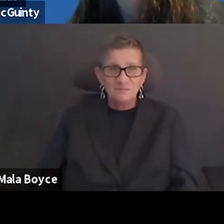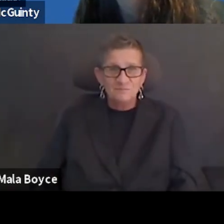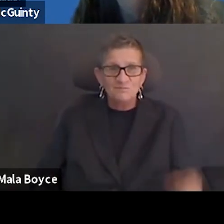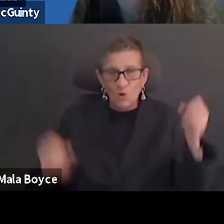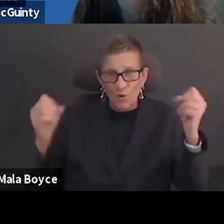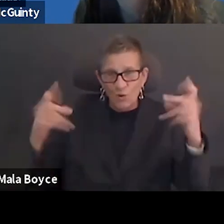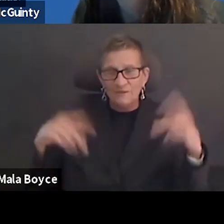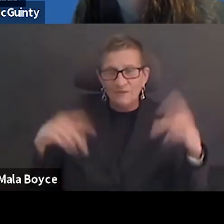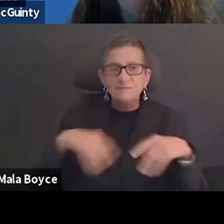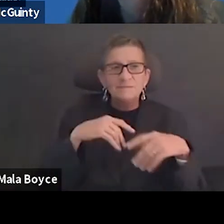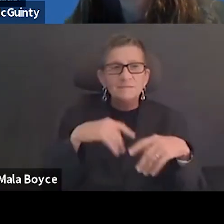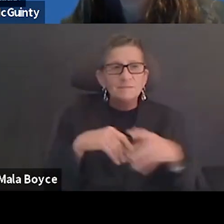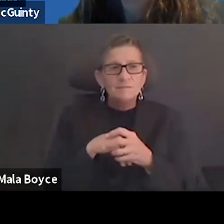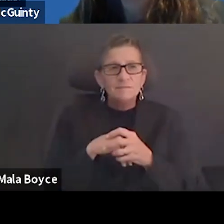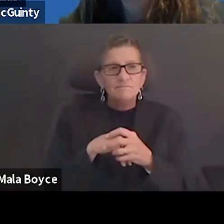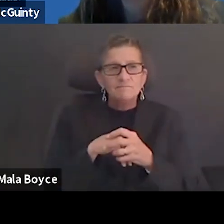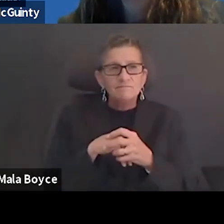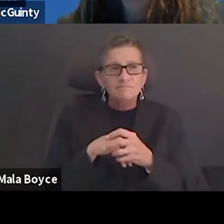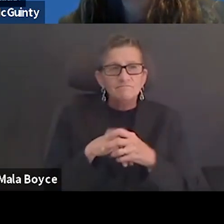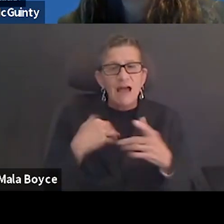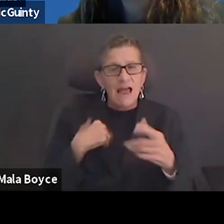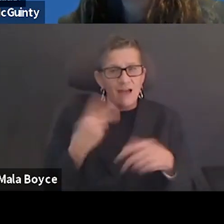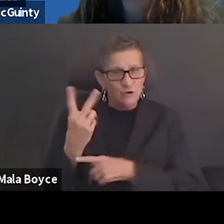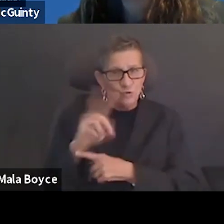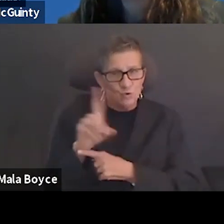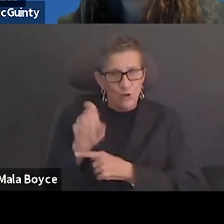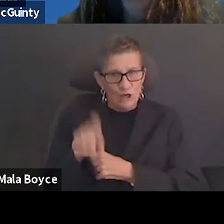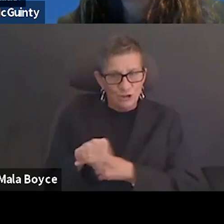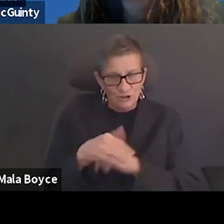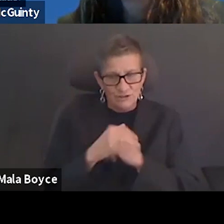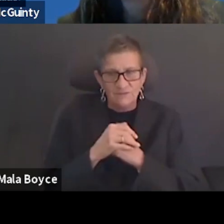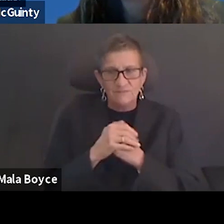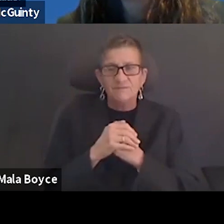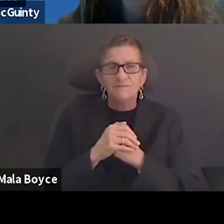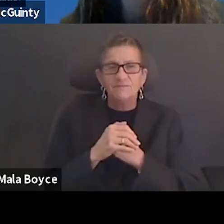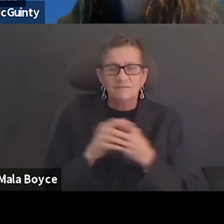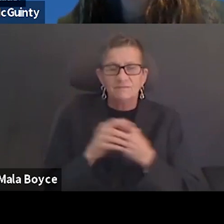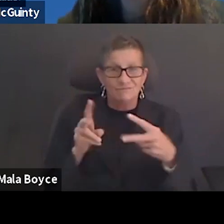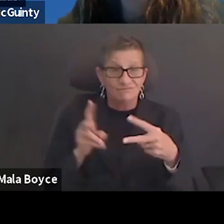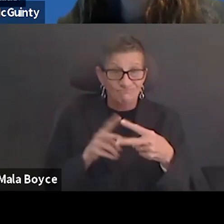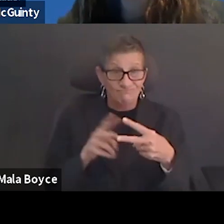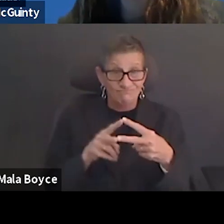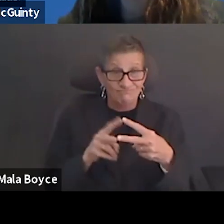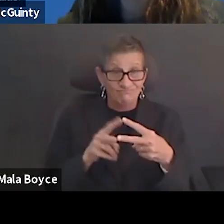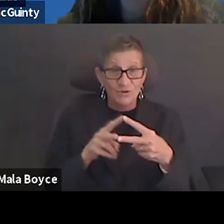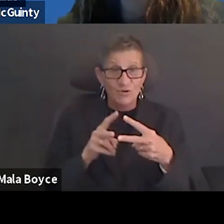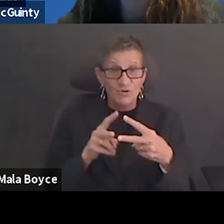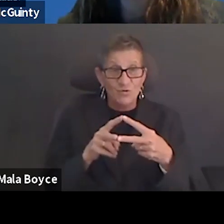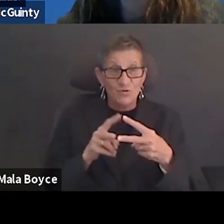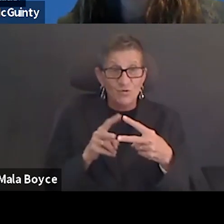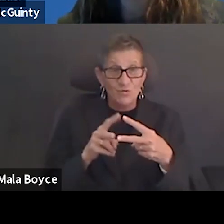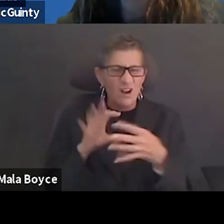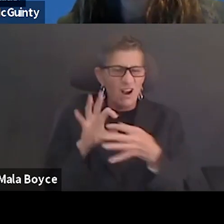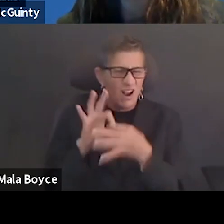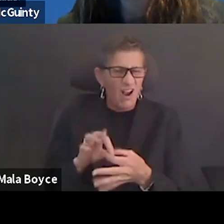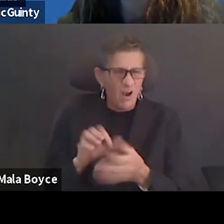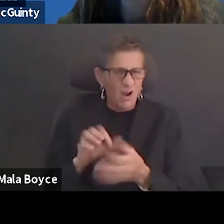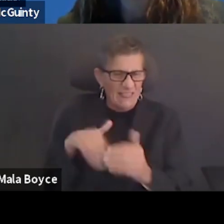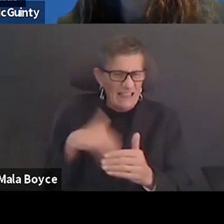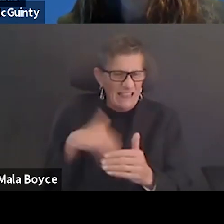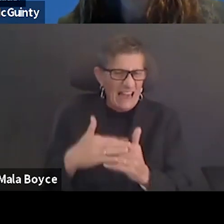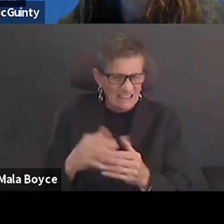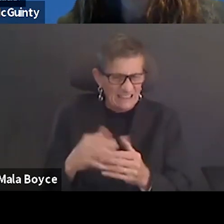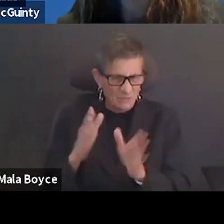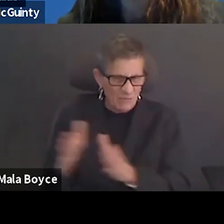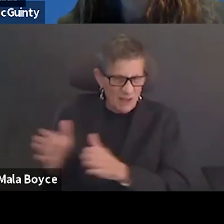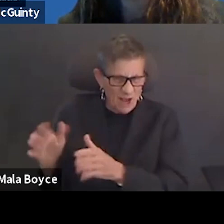Okay, so like I said, I have 2 questions out there that are about the next prepared question. So